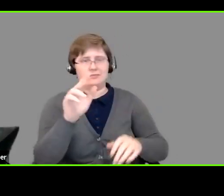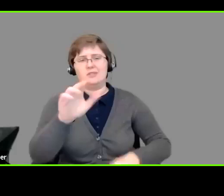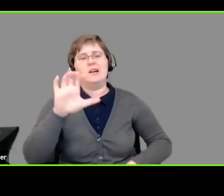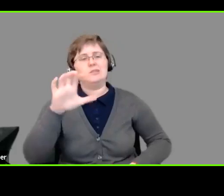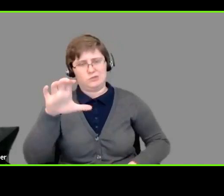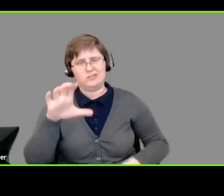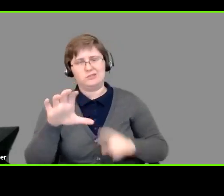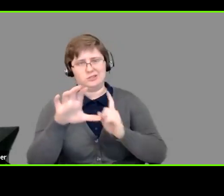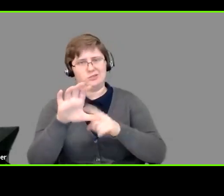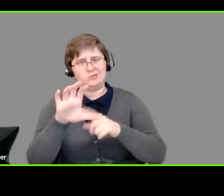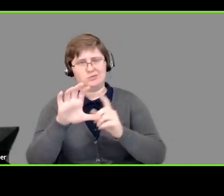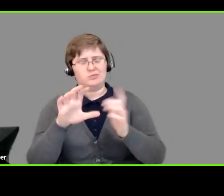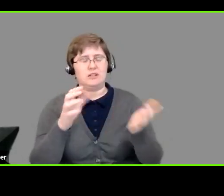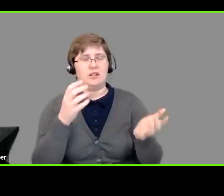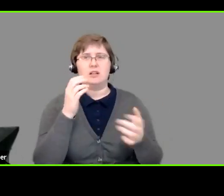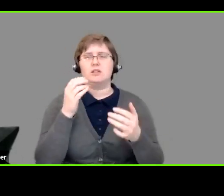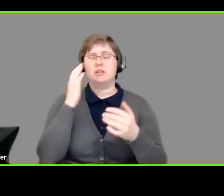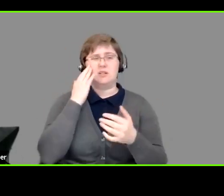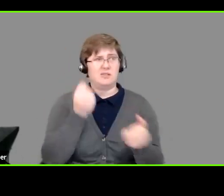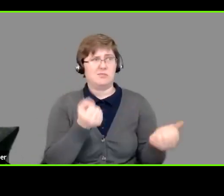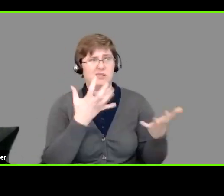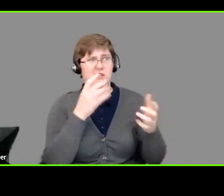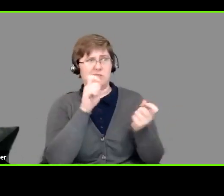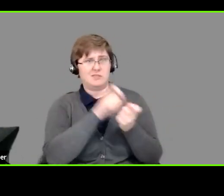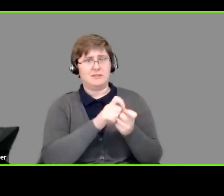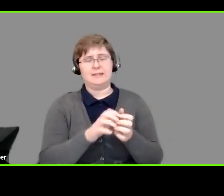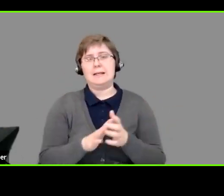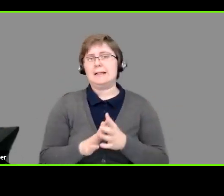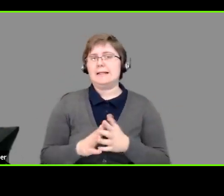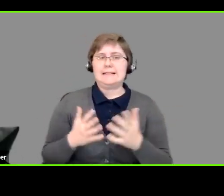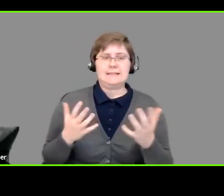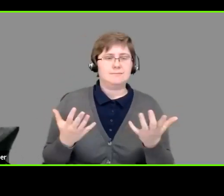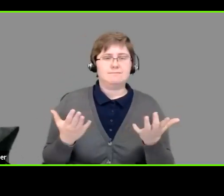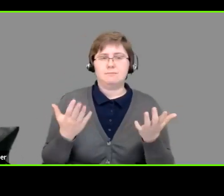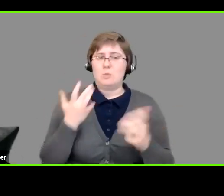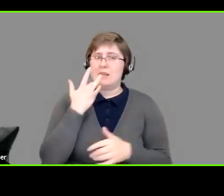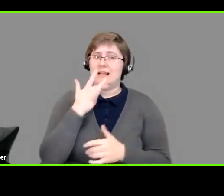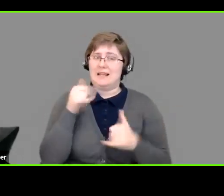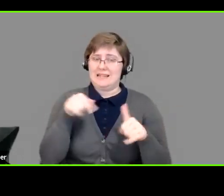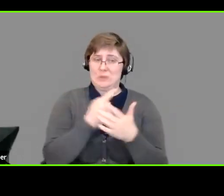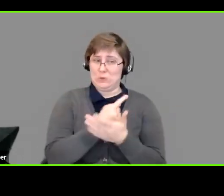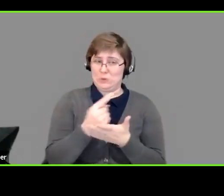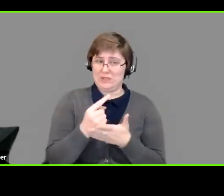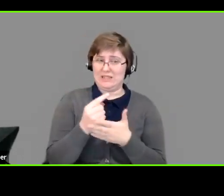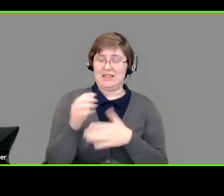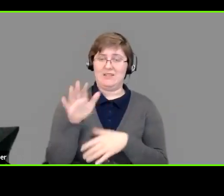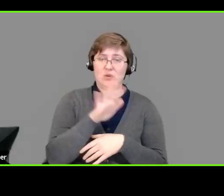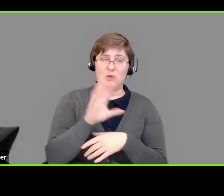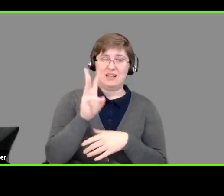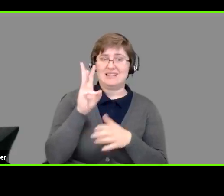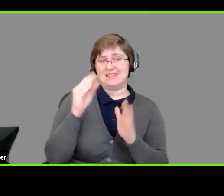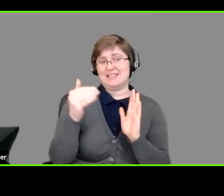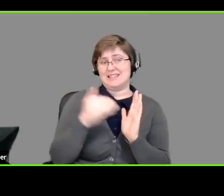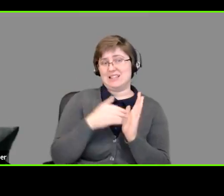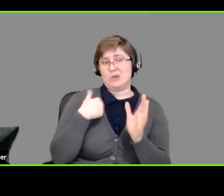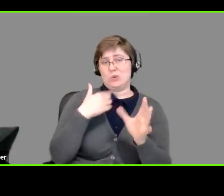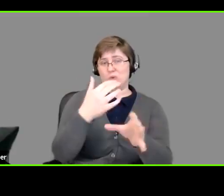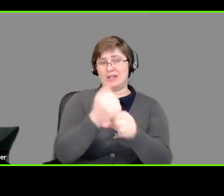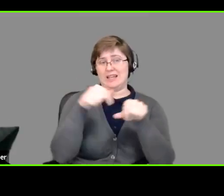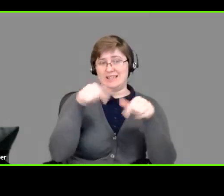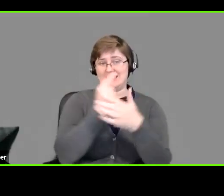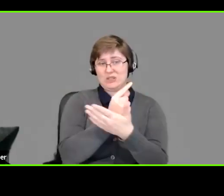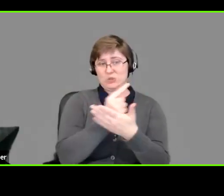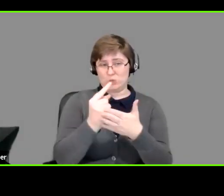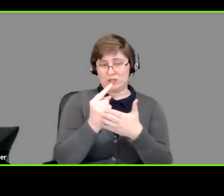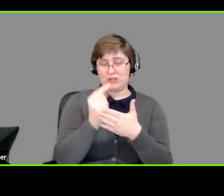number would be yet. Right now, again, we're pretty lucky for this week. We got about 6,000